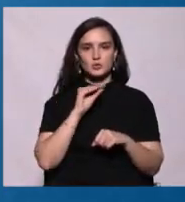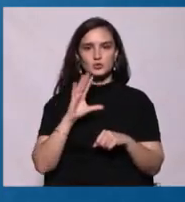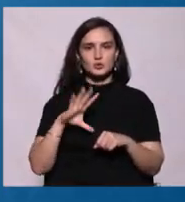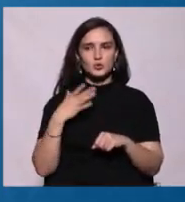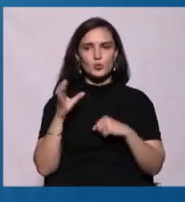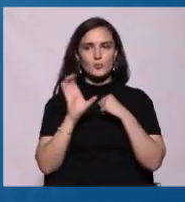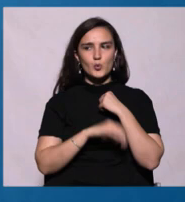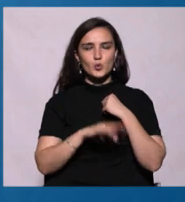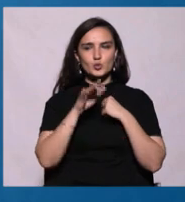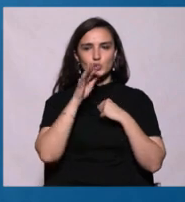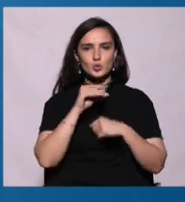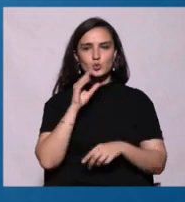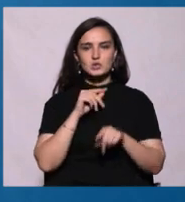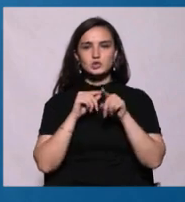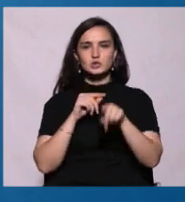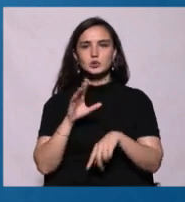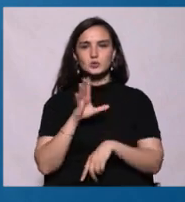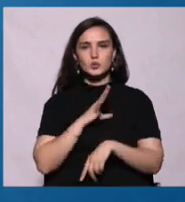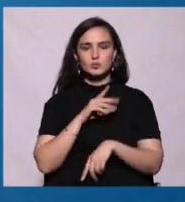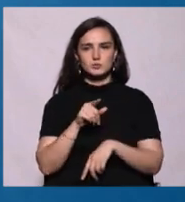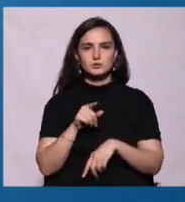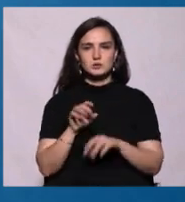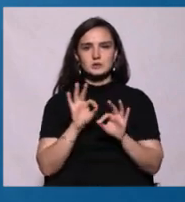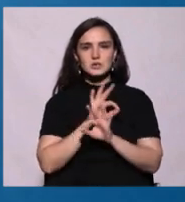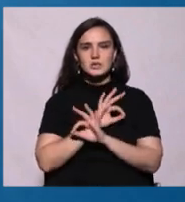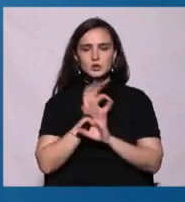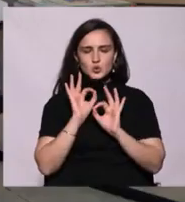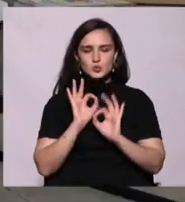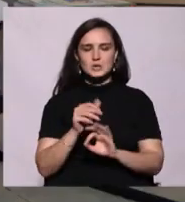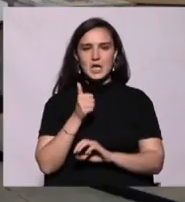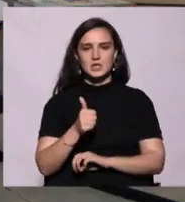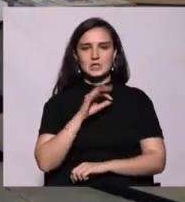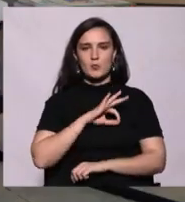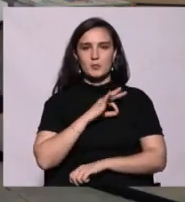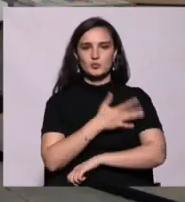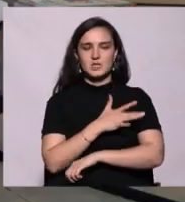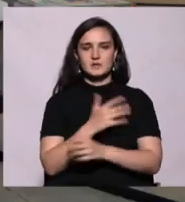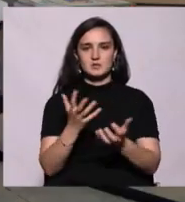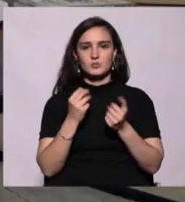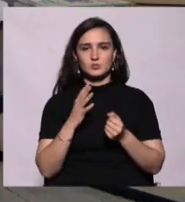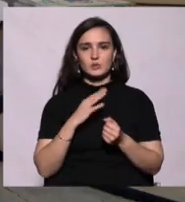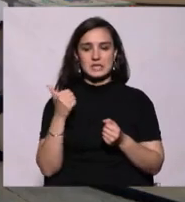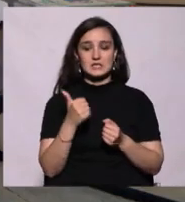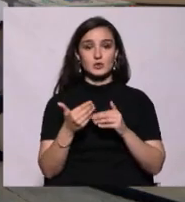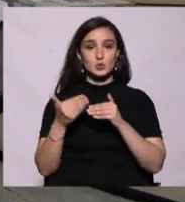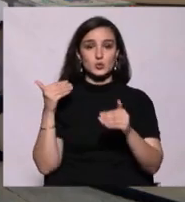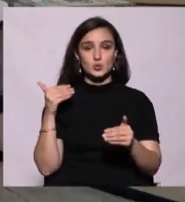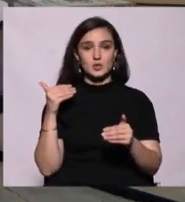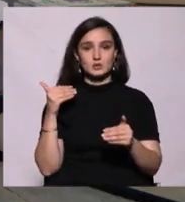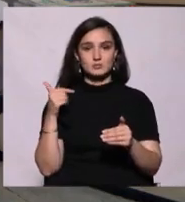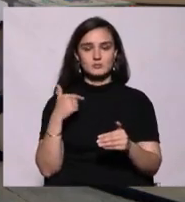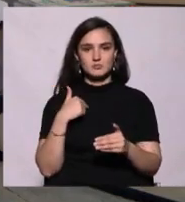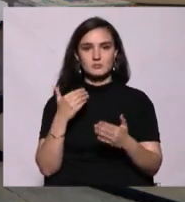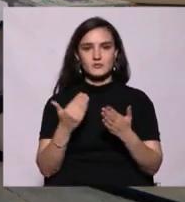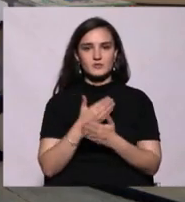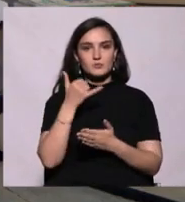the last time you had a great customer service? Actually, it was about a week ago. I bought a new